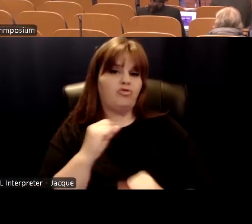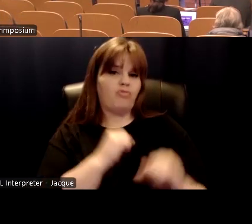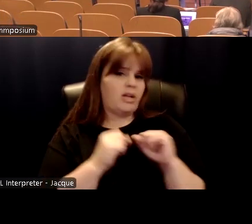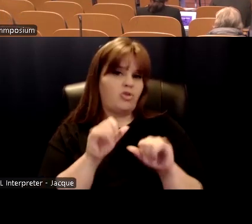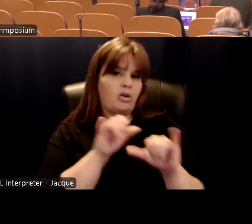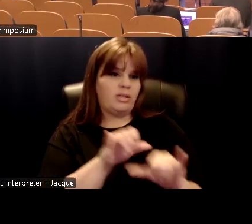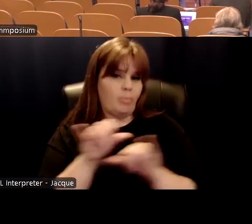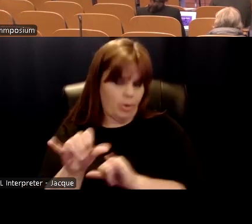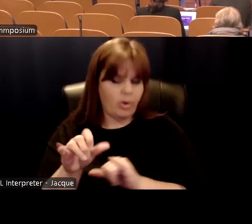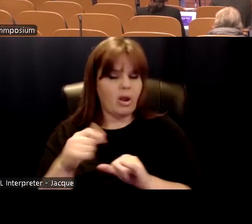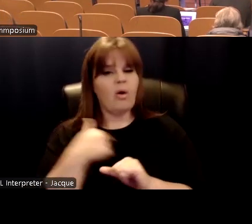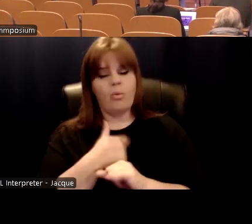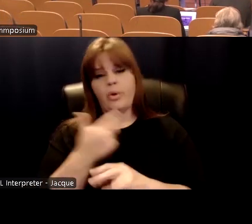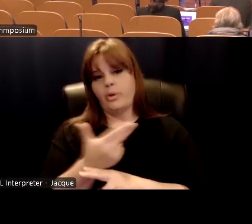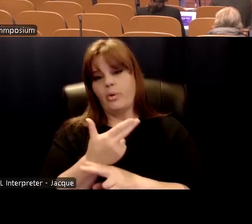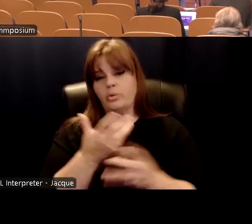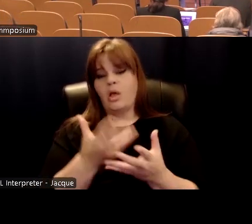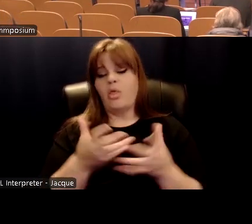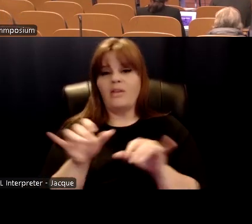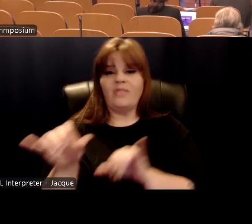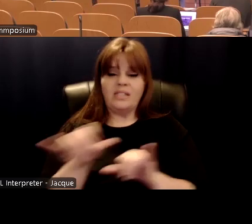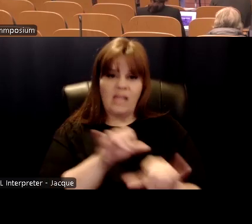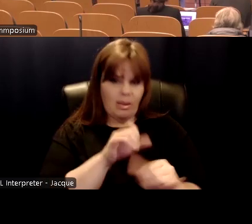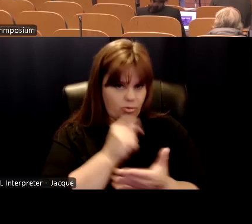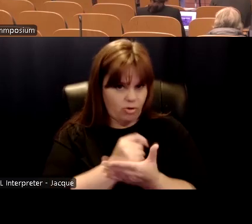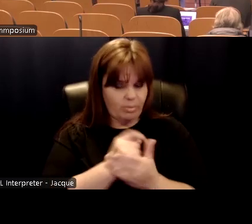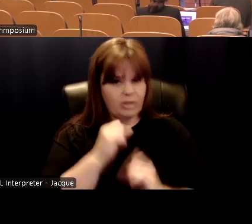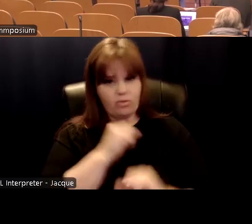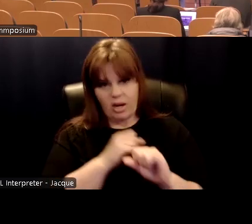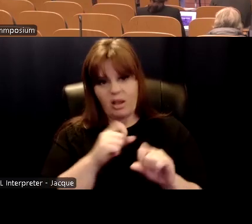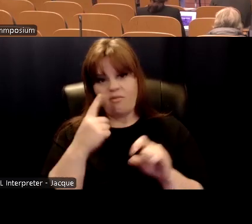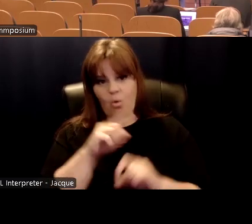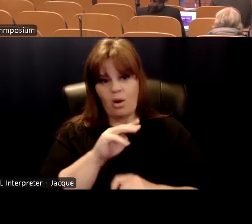and we use a lot of the same treatment strategies for ME/CFS